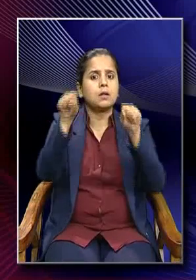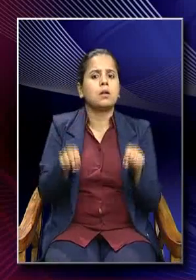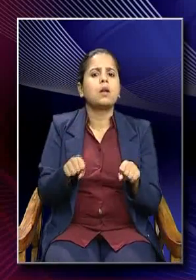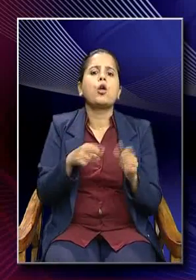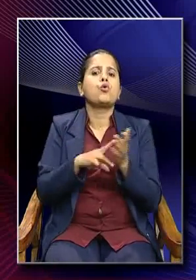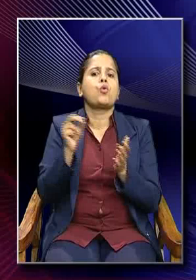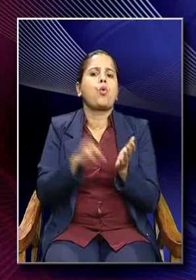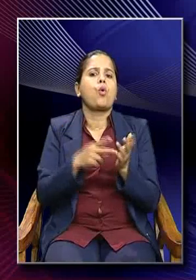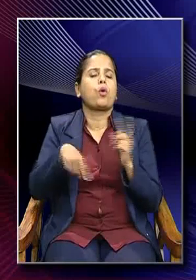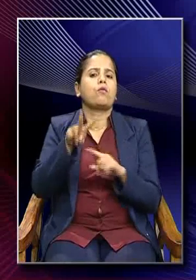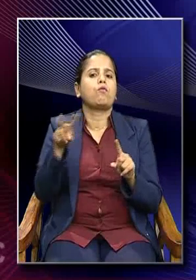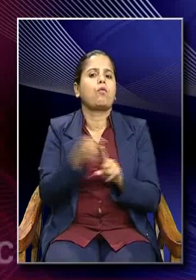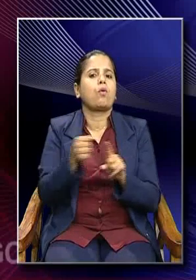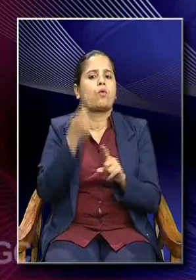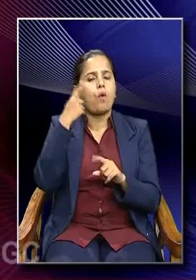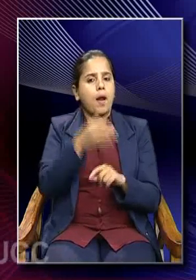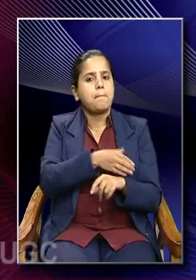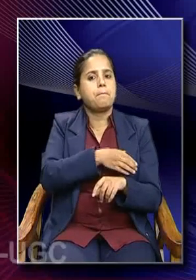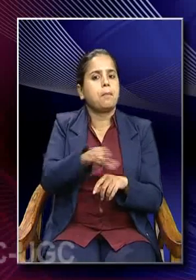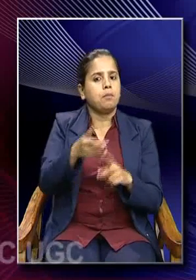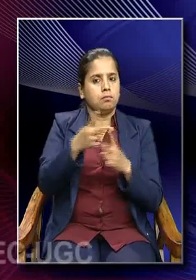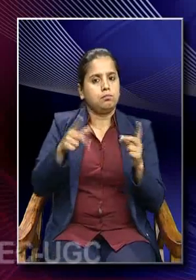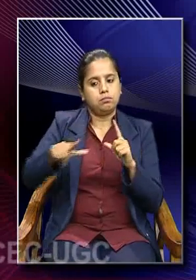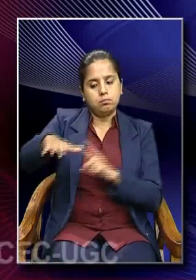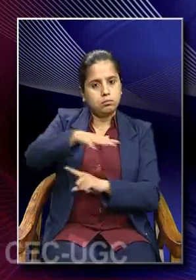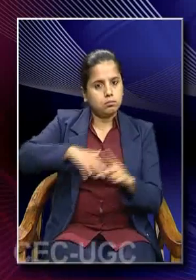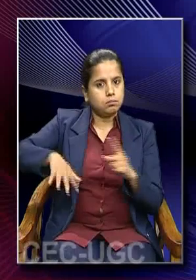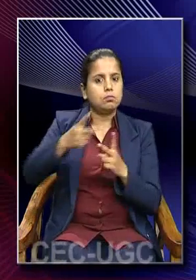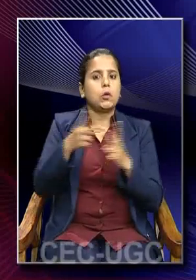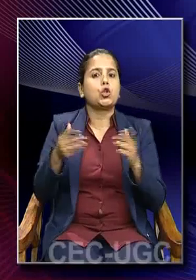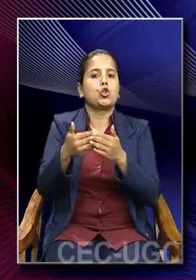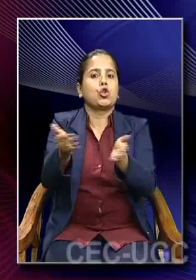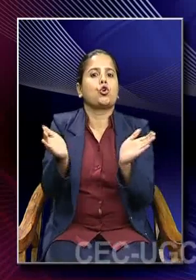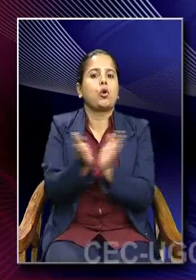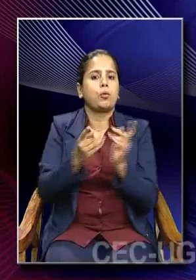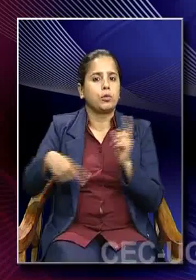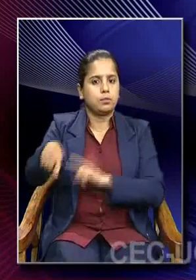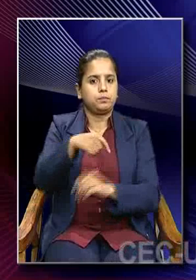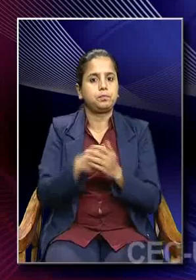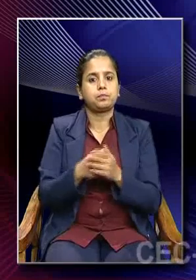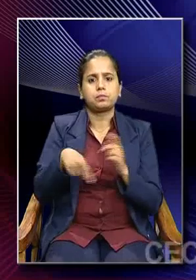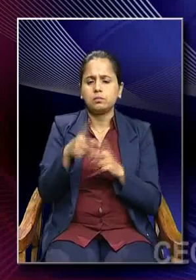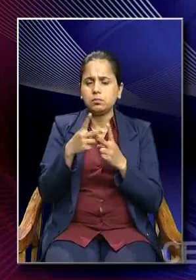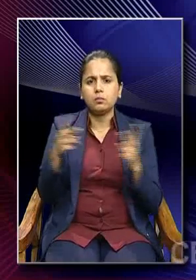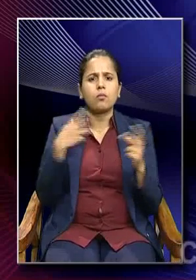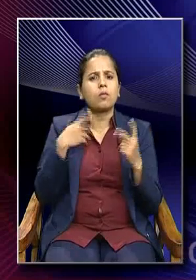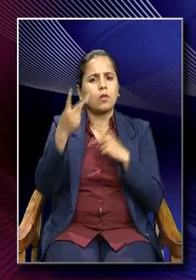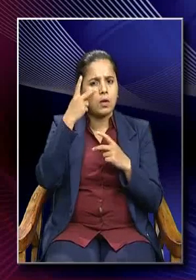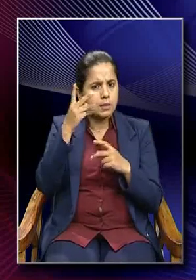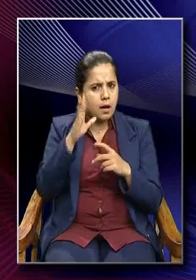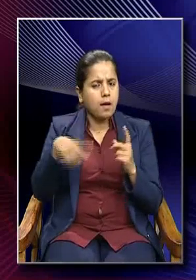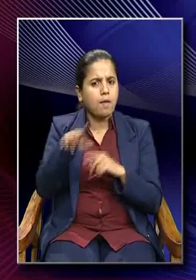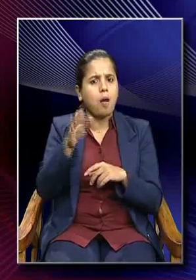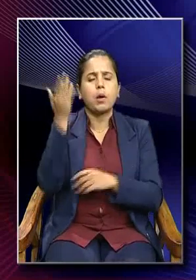sustainable aspect of the economy by empowering the local communities. Several weaknesses we saw in the